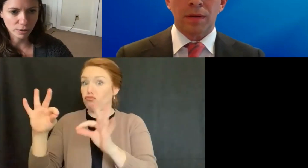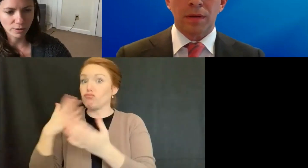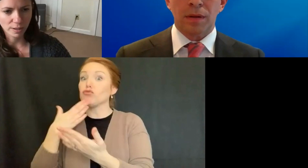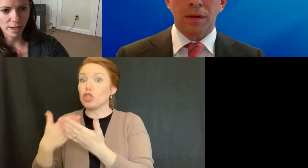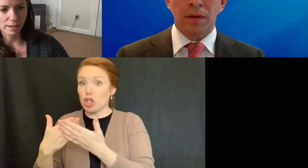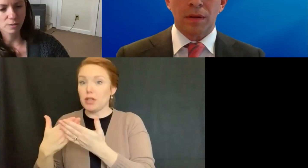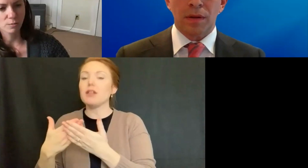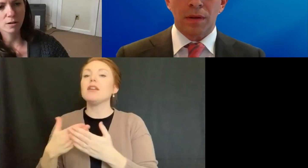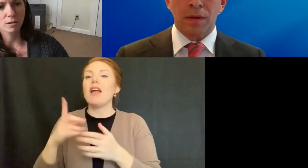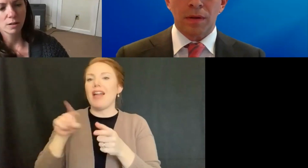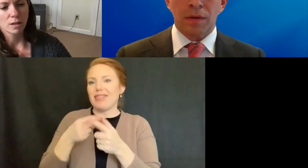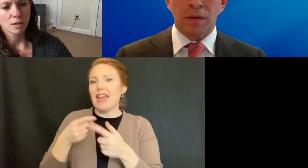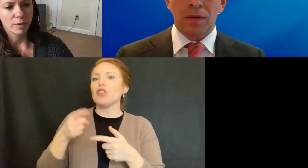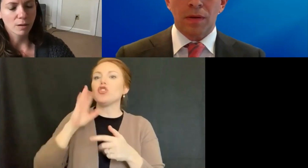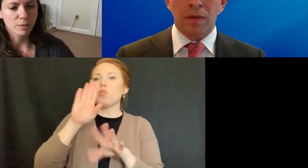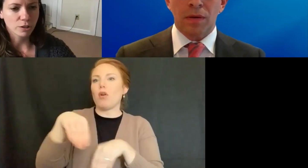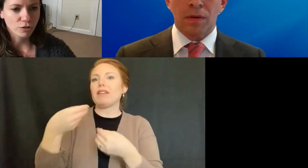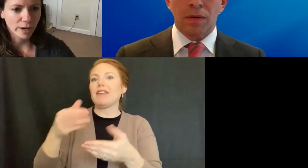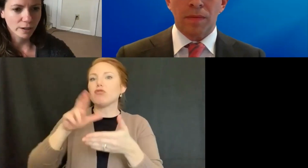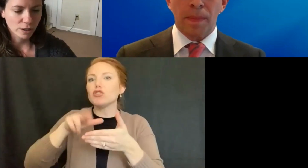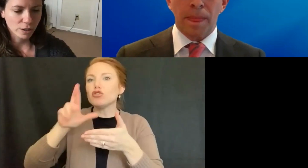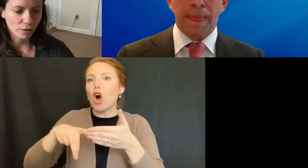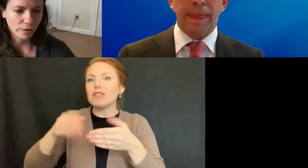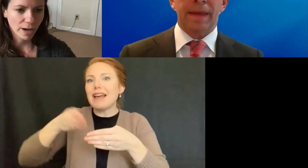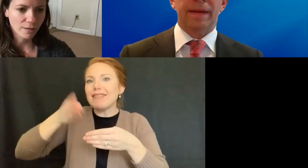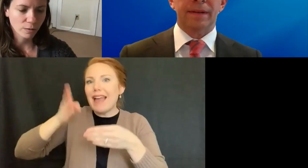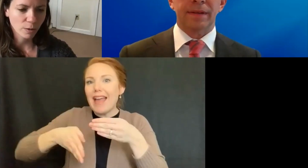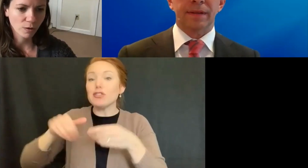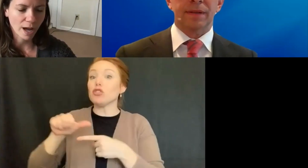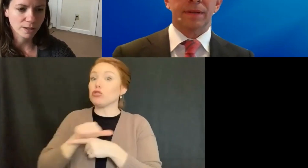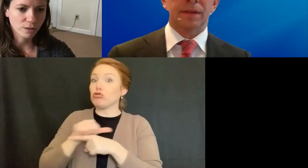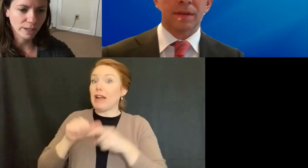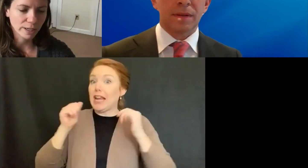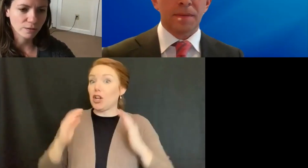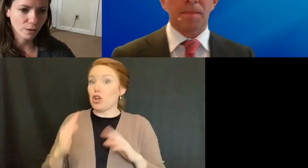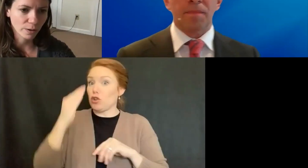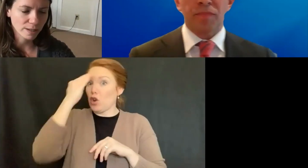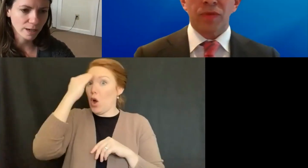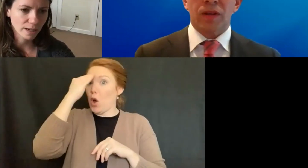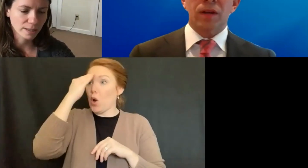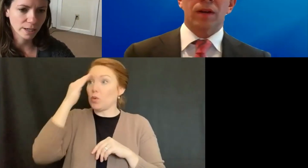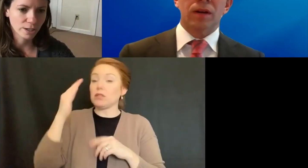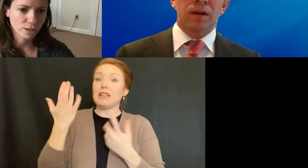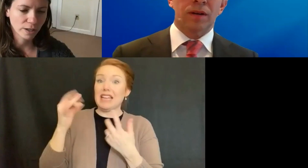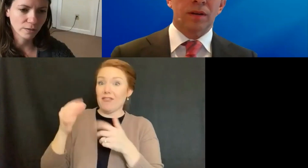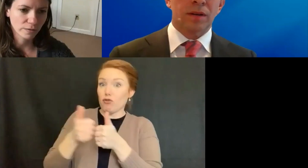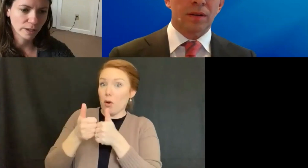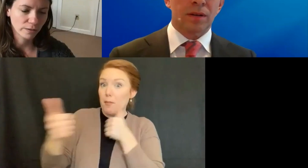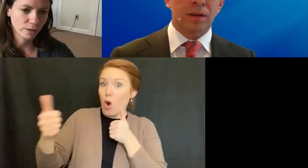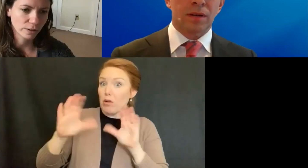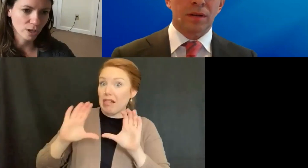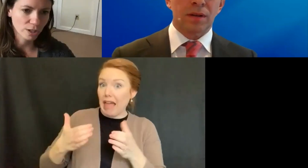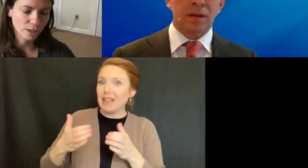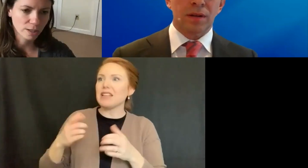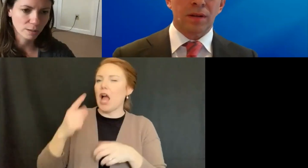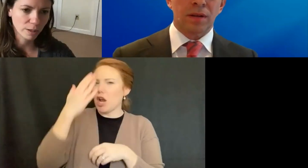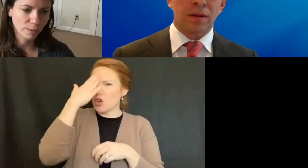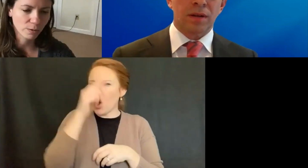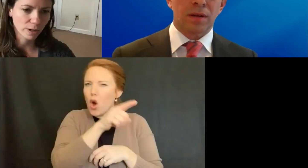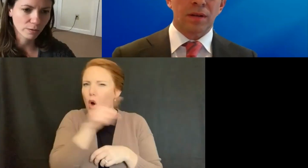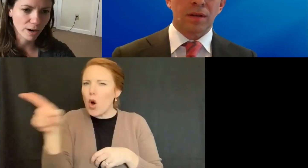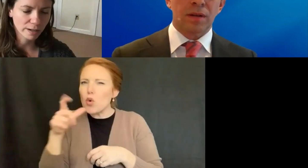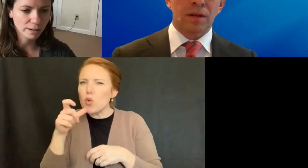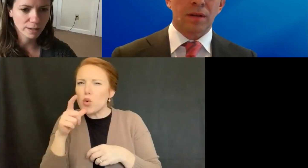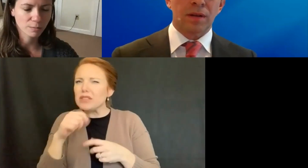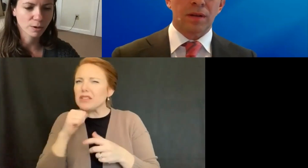get your results at the end as well. But it helps the trainer to know if they have a remote class who they need to focus on, because they could just give instructions to the people